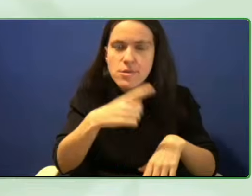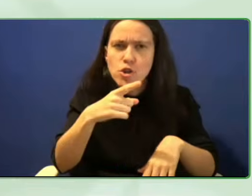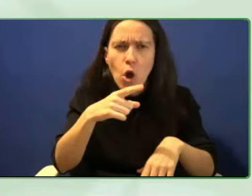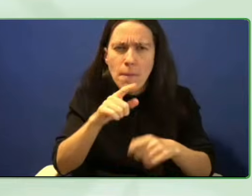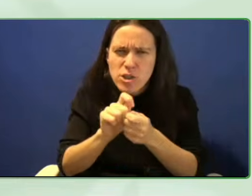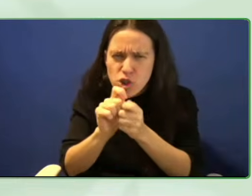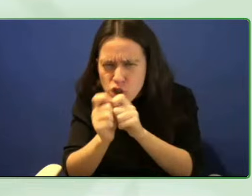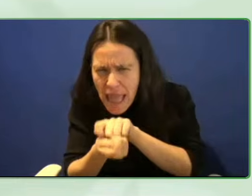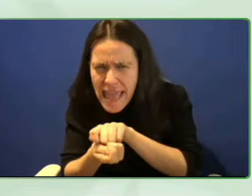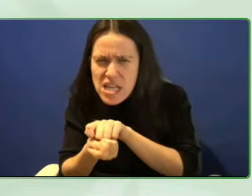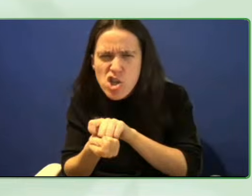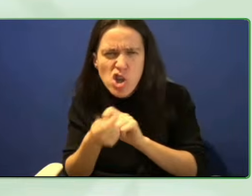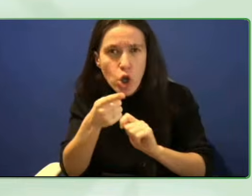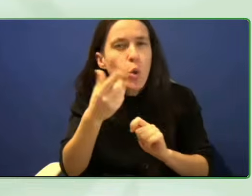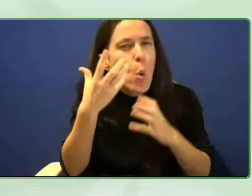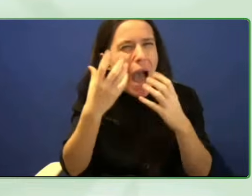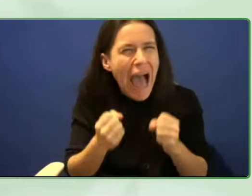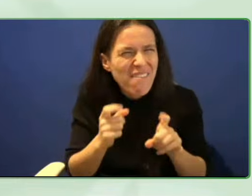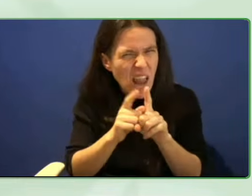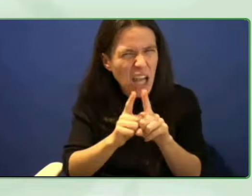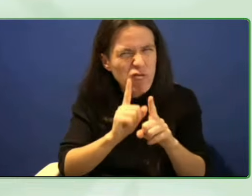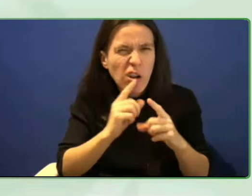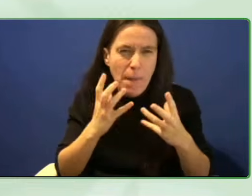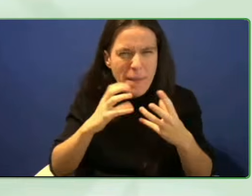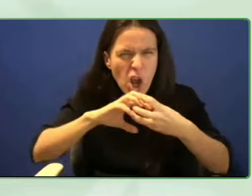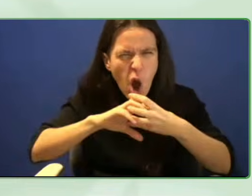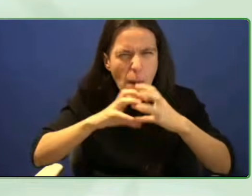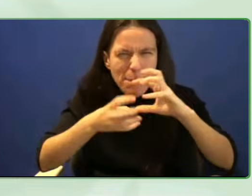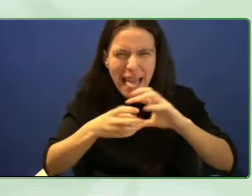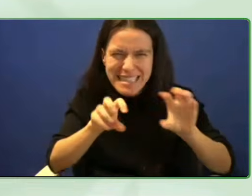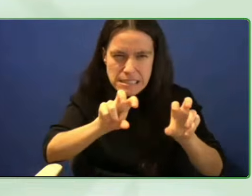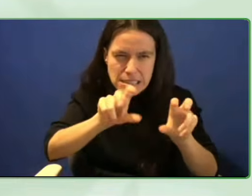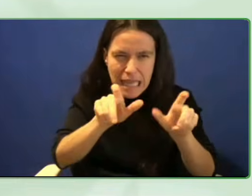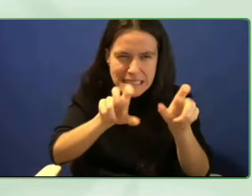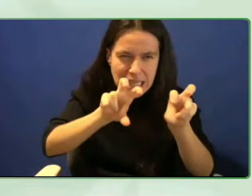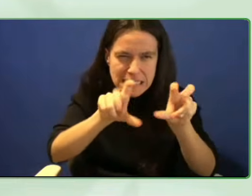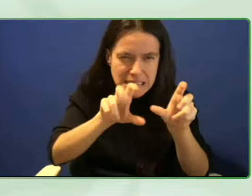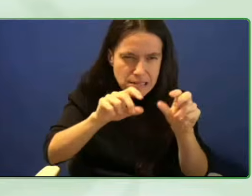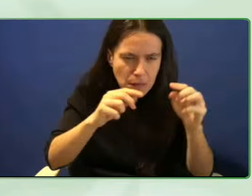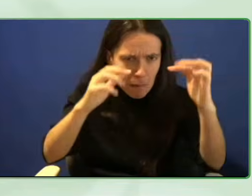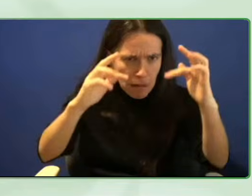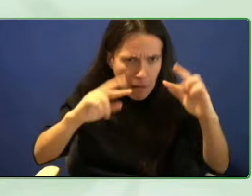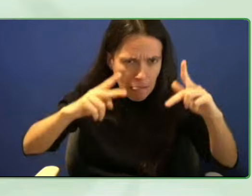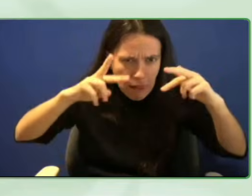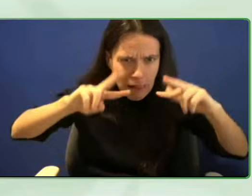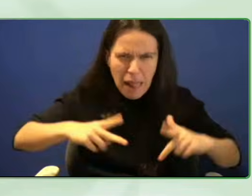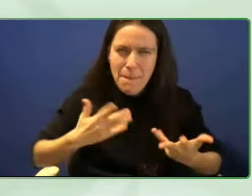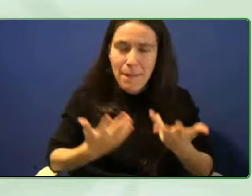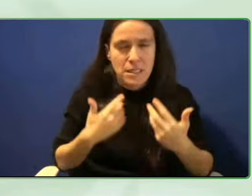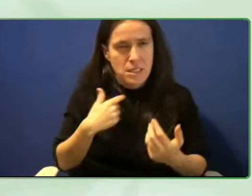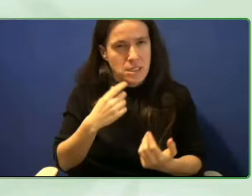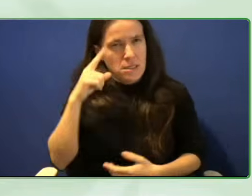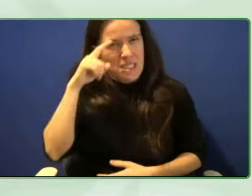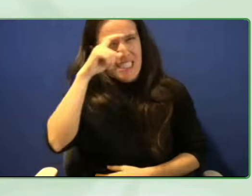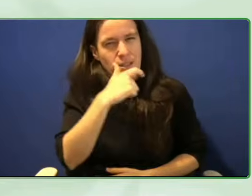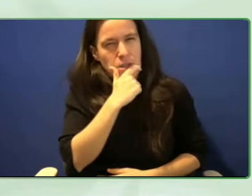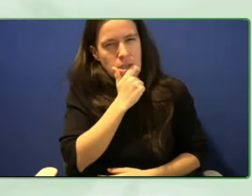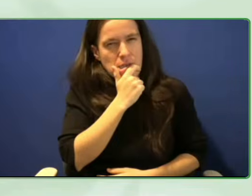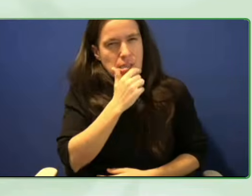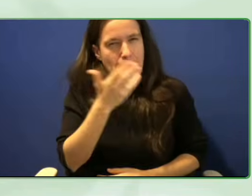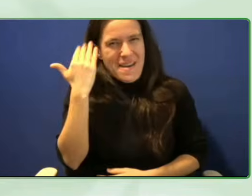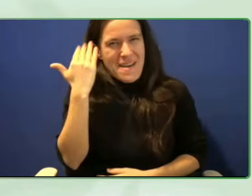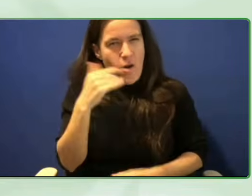complex set of settings and you start playing around with them, sometimes it can be really difficult to get back to something that